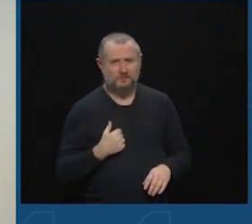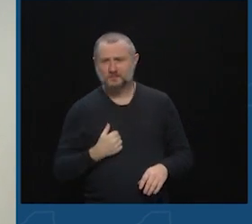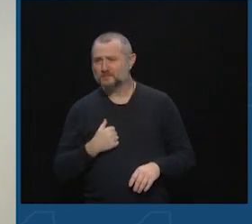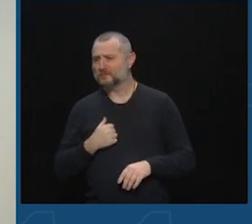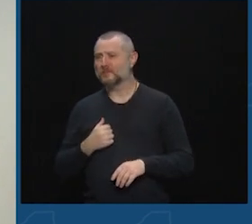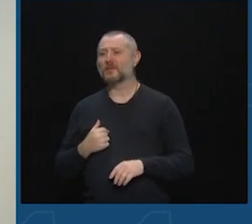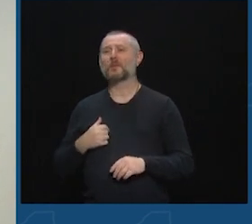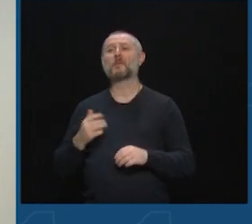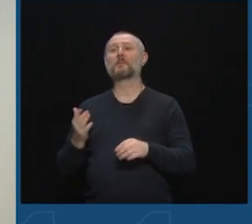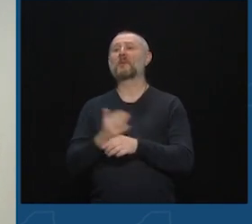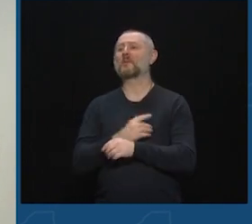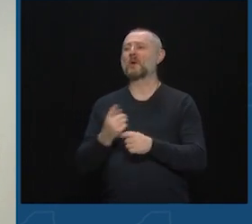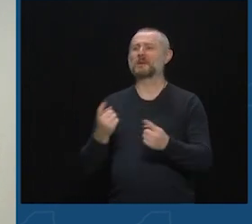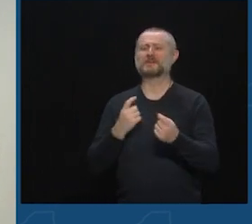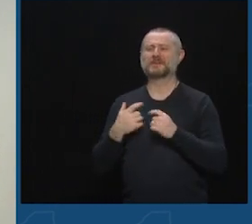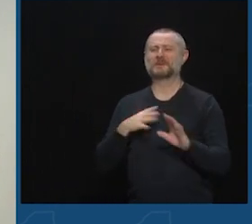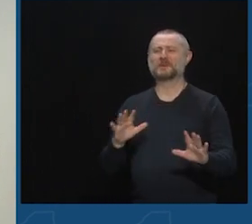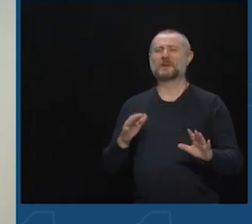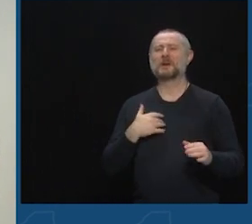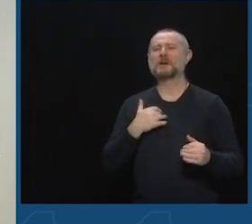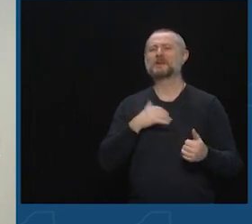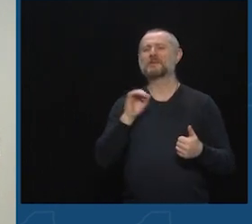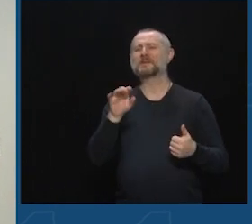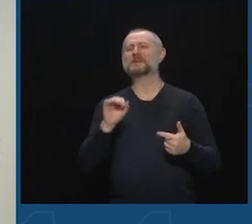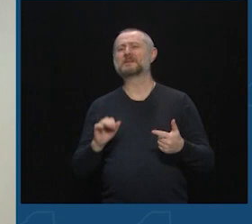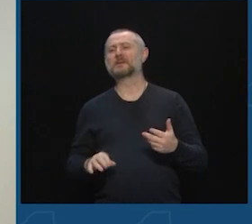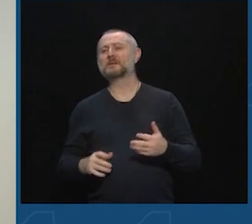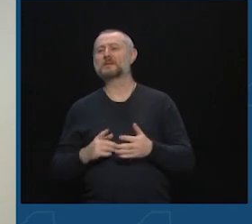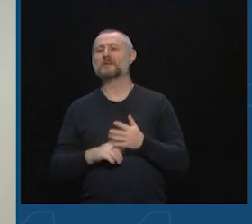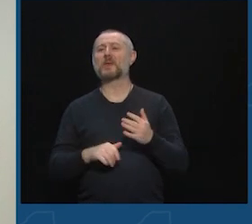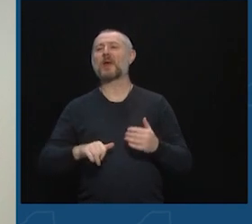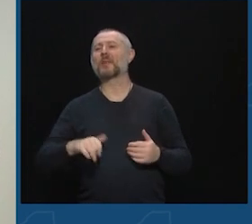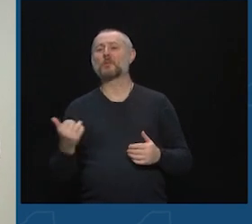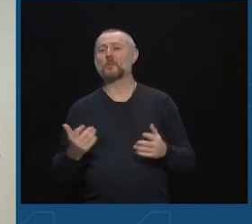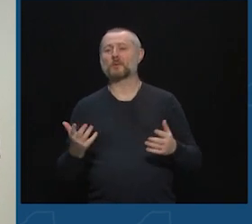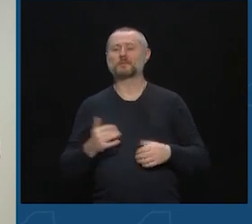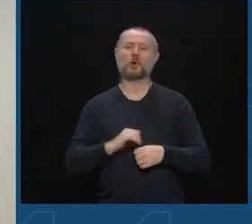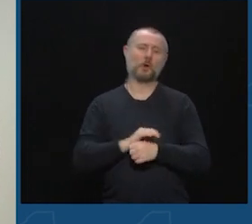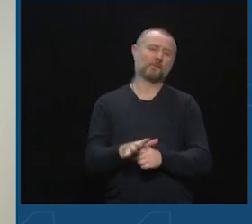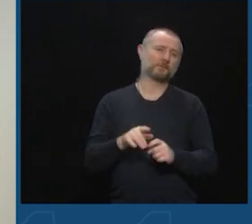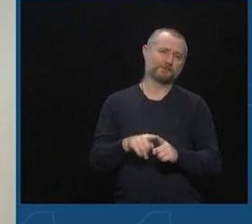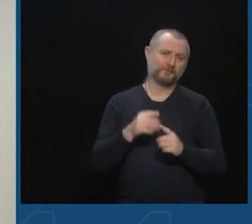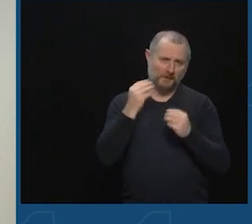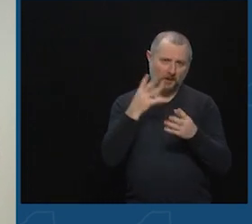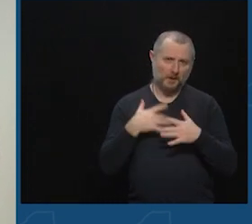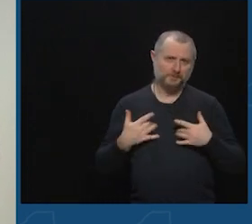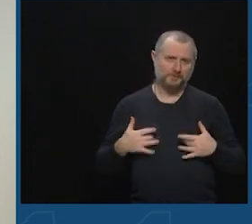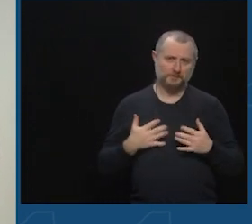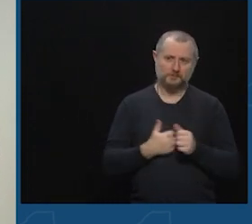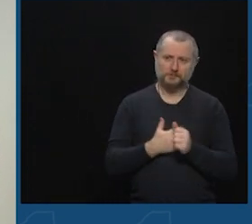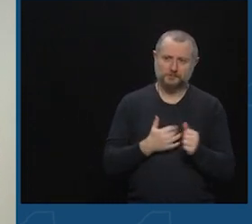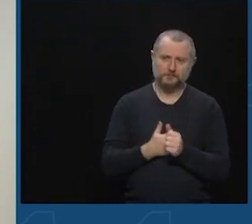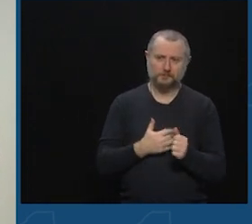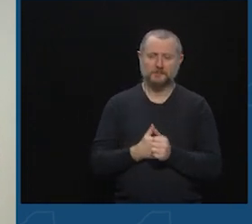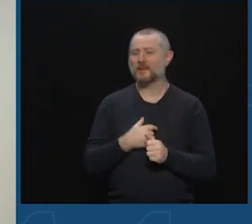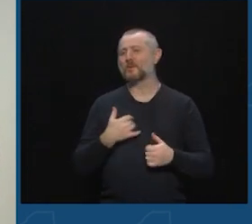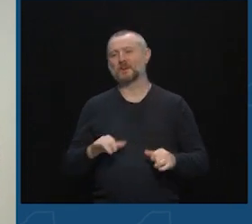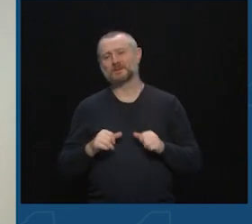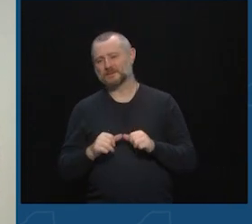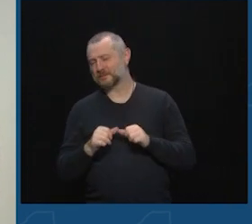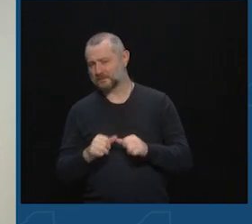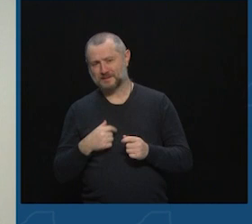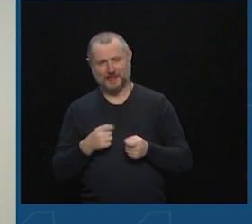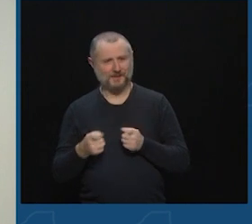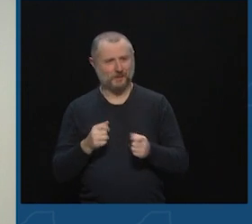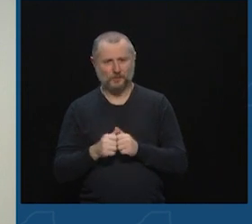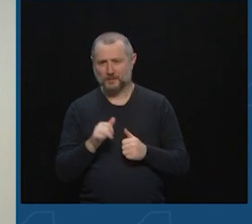take questions, I'll just give a quick update on the other storm we continue to weather, and that is the COVID storm, although our